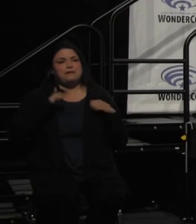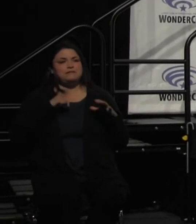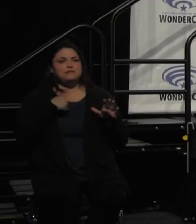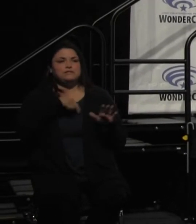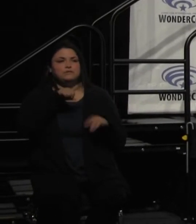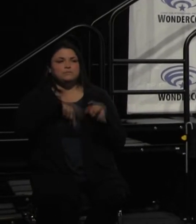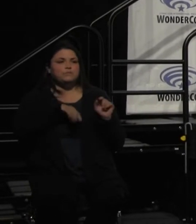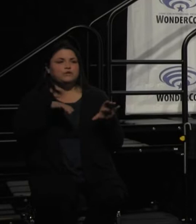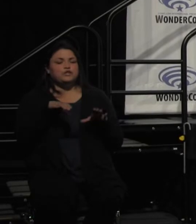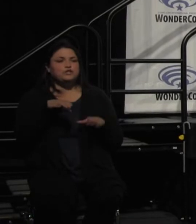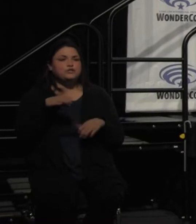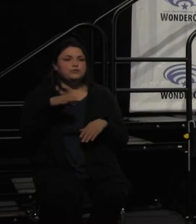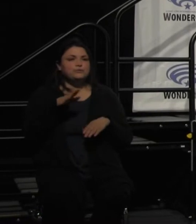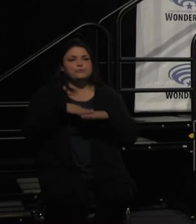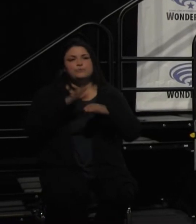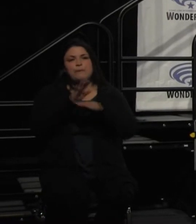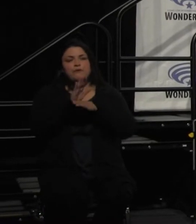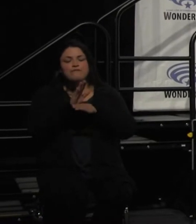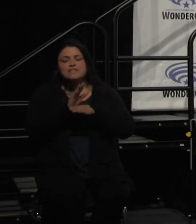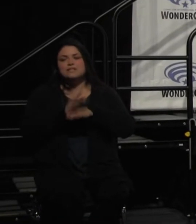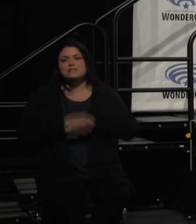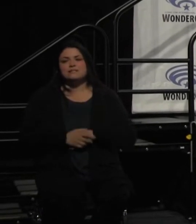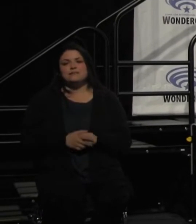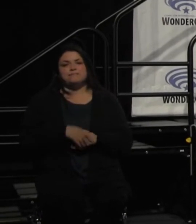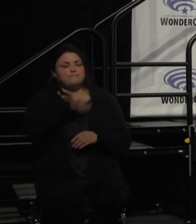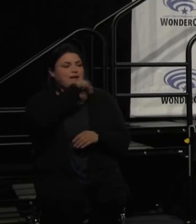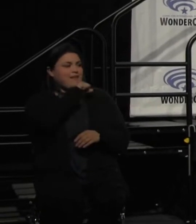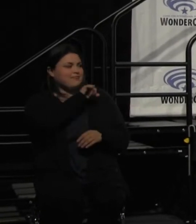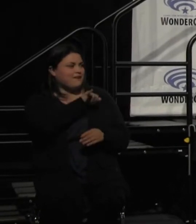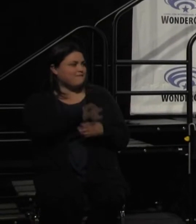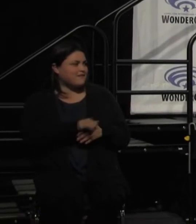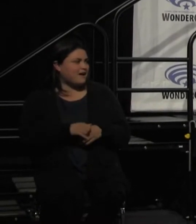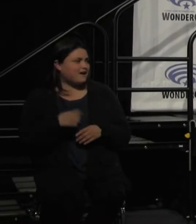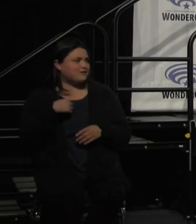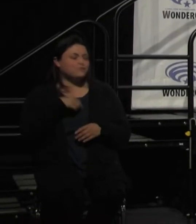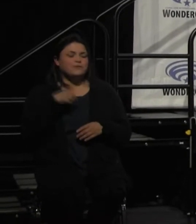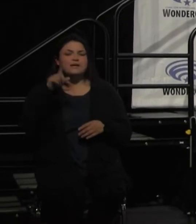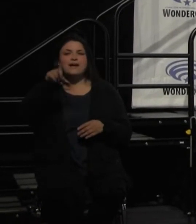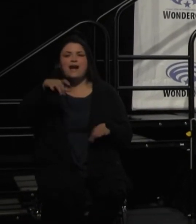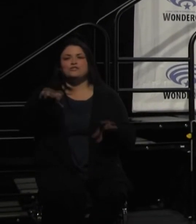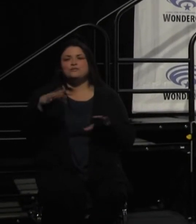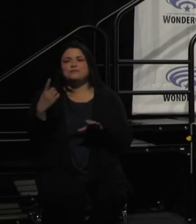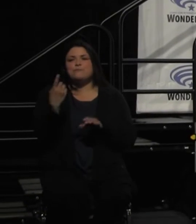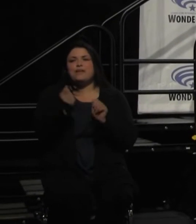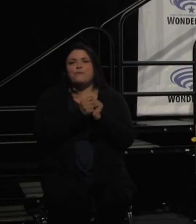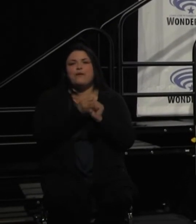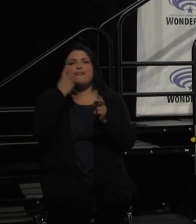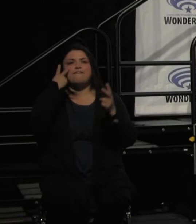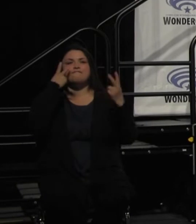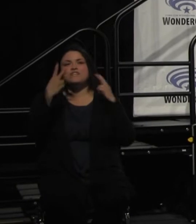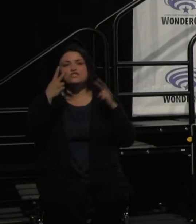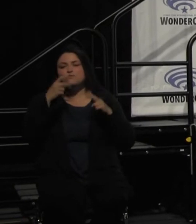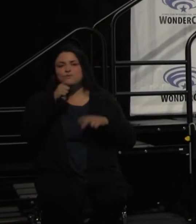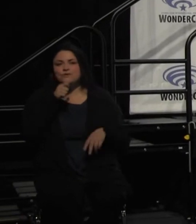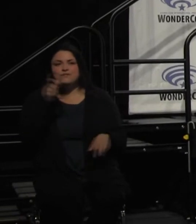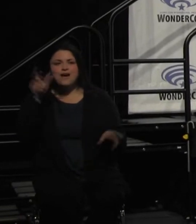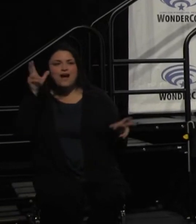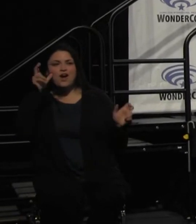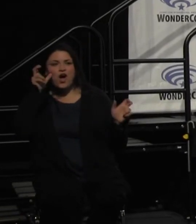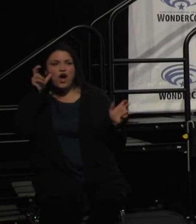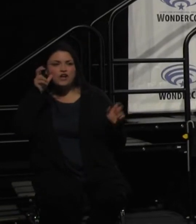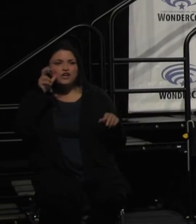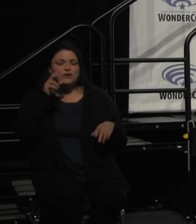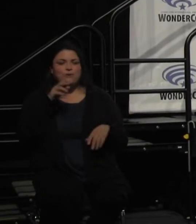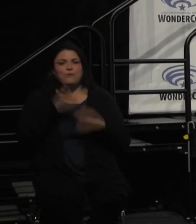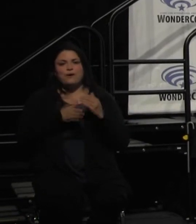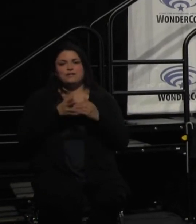couldn't do, you know, any movies or anything. Love that. We had to do something that had a visual ending rather than an audio ending. So when he